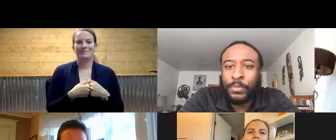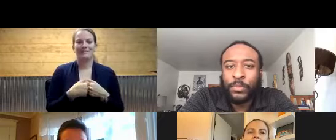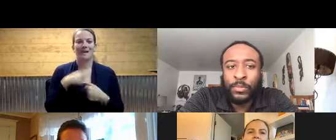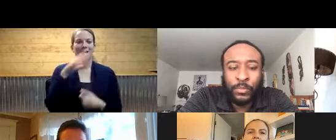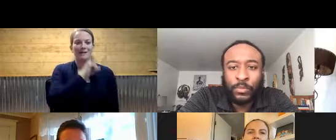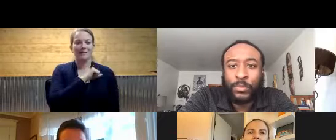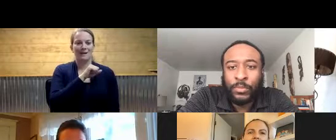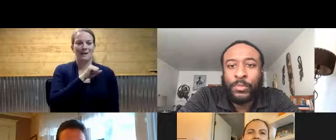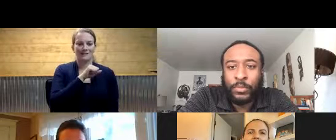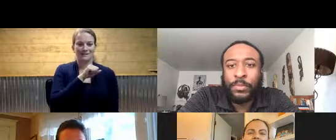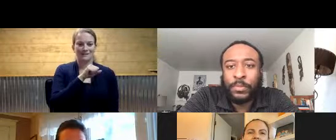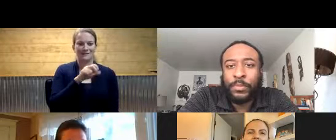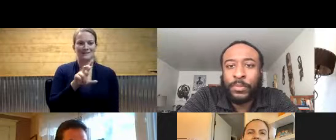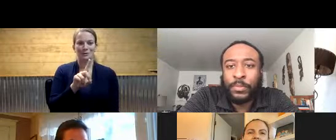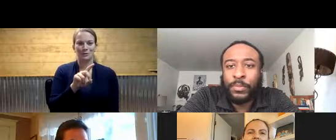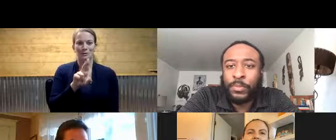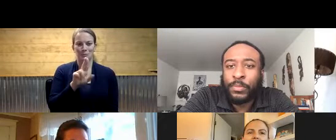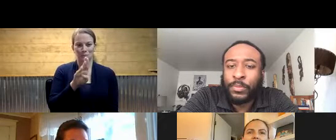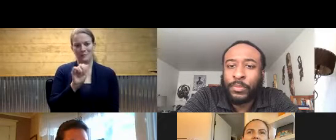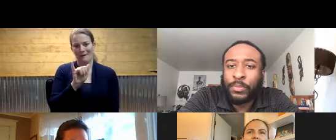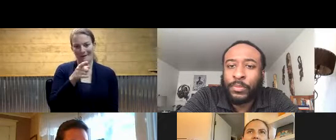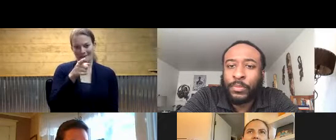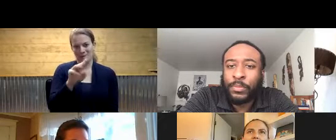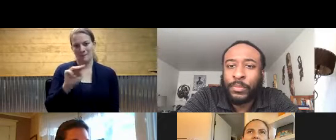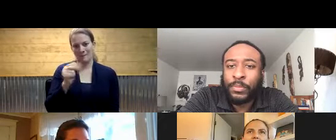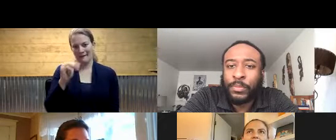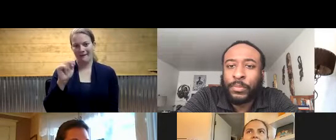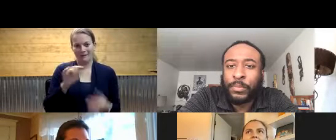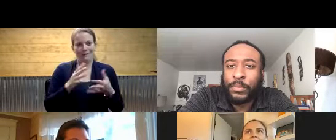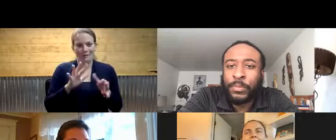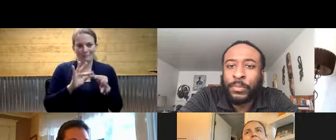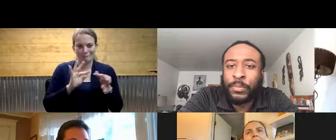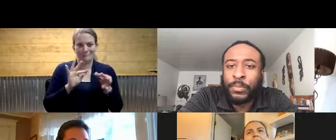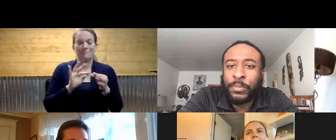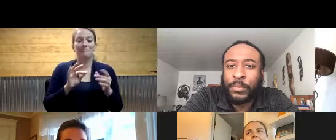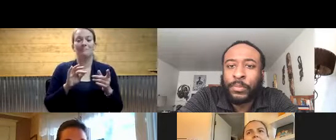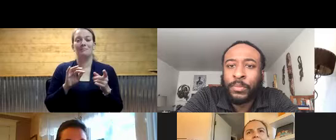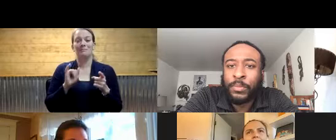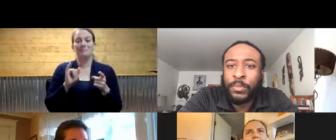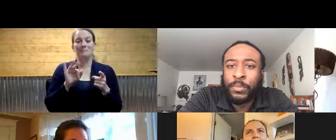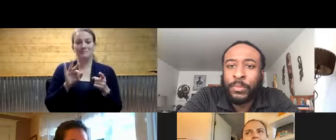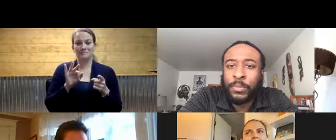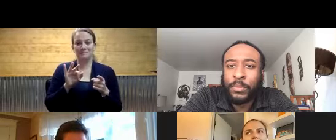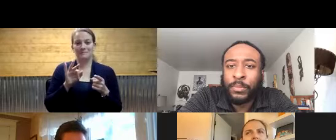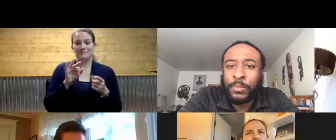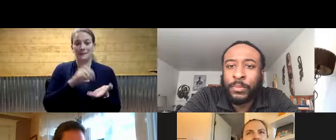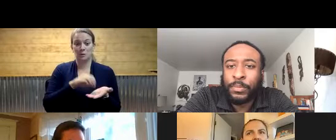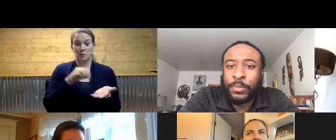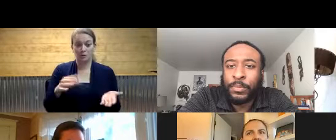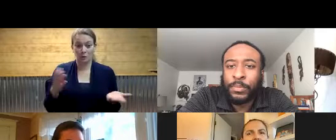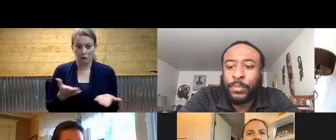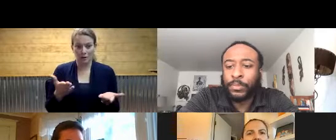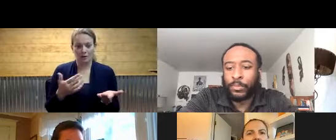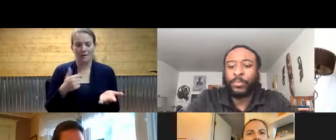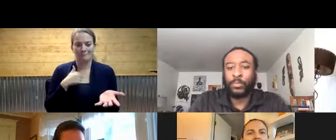which you already covered. Just if there are existing students in there, I would mention to actually take part in